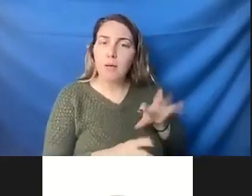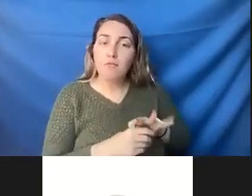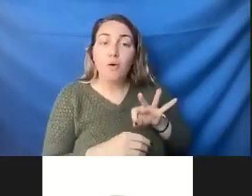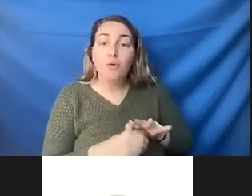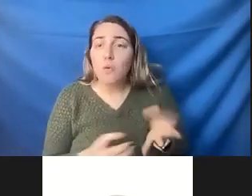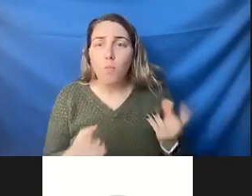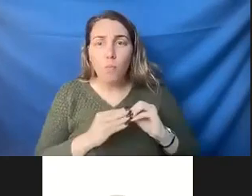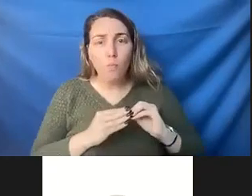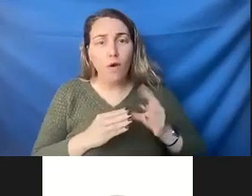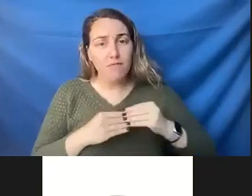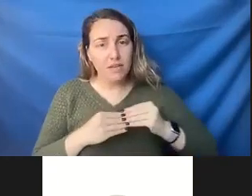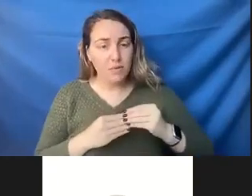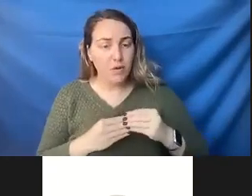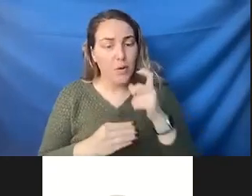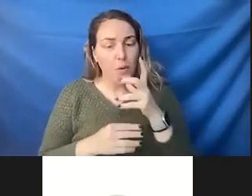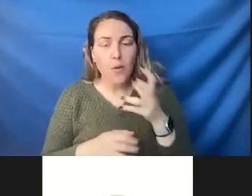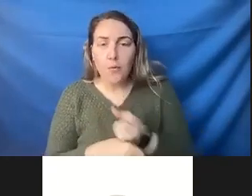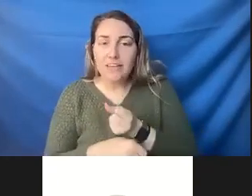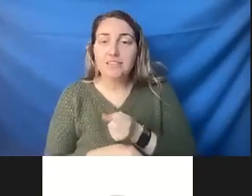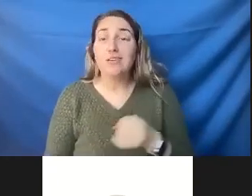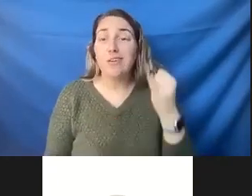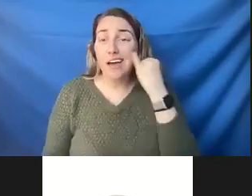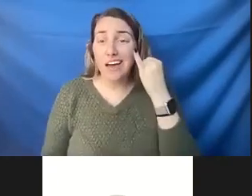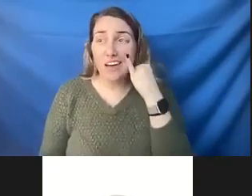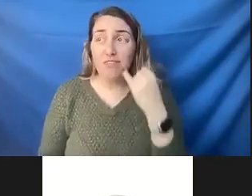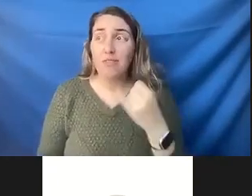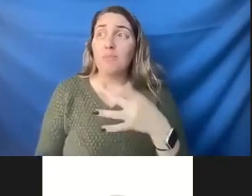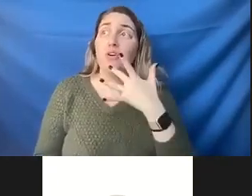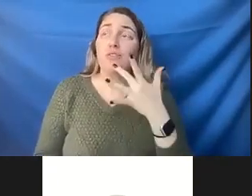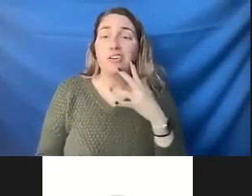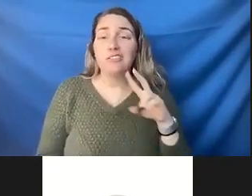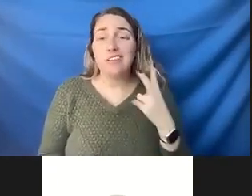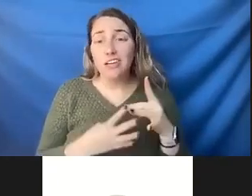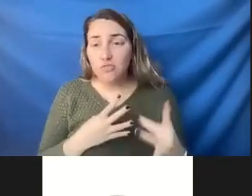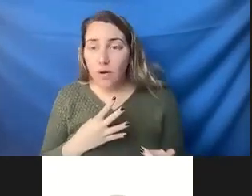as the winner, and that was a candidate that you preferred over the others that were there.